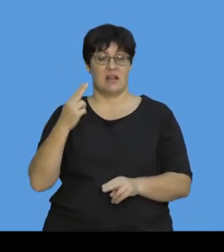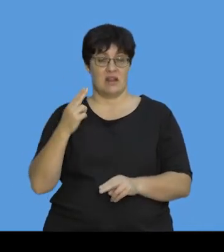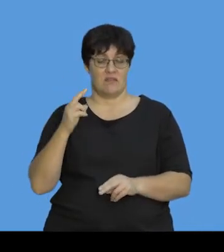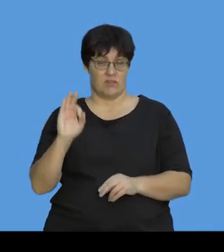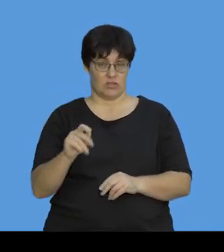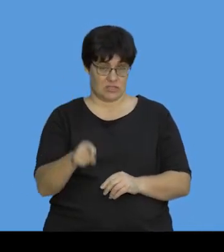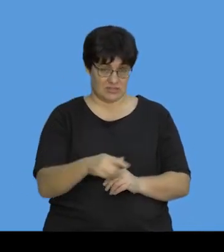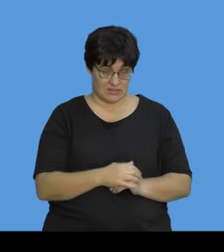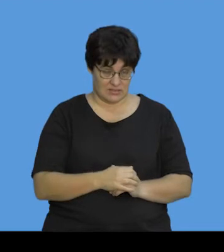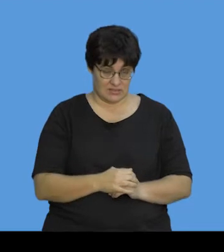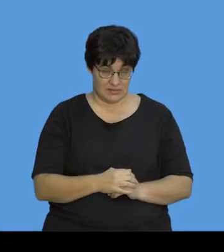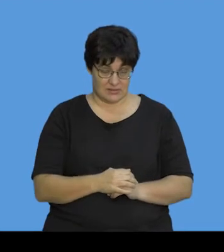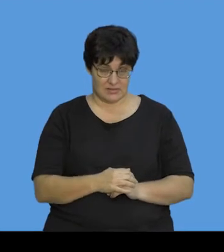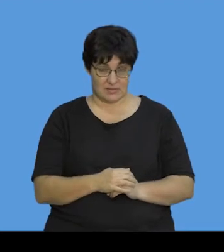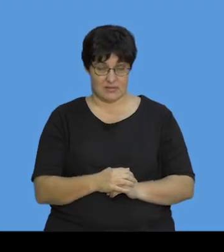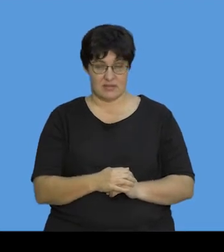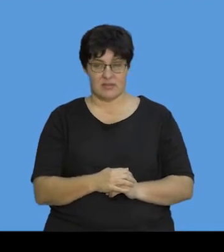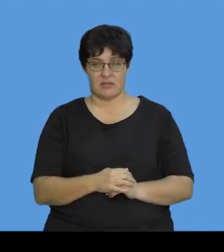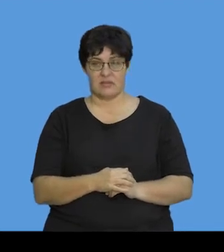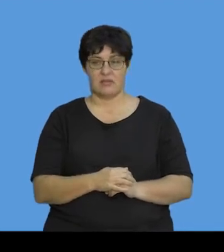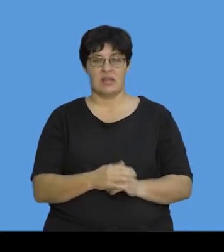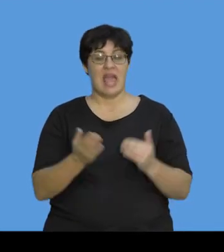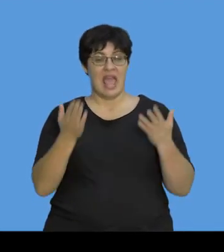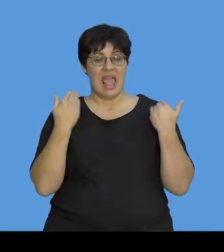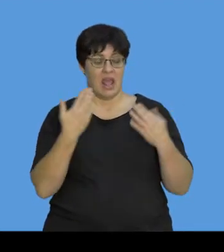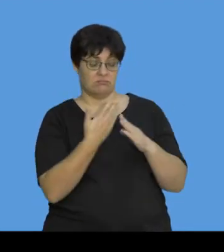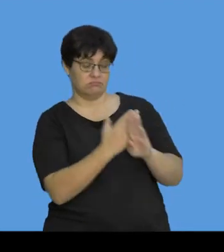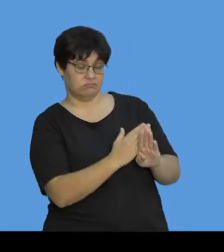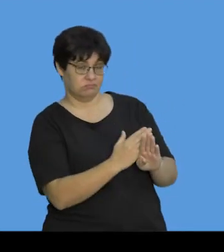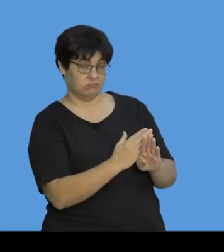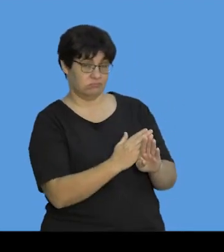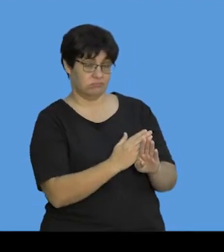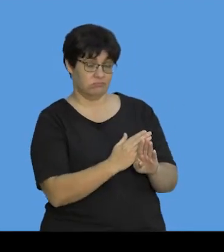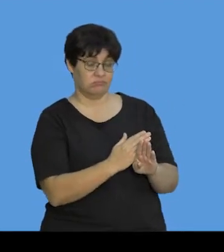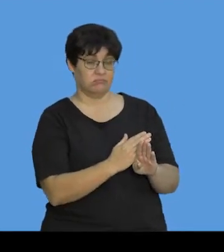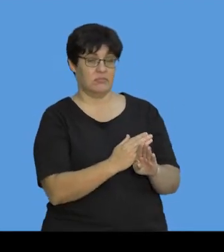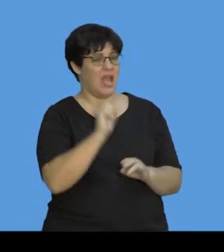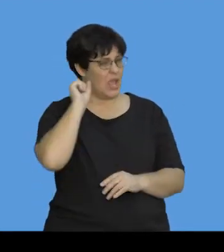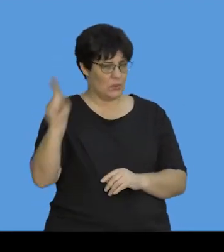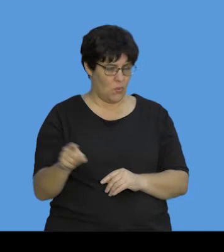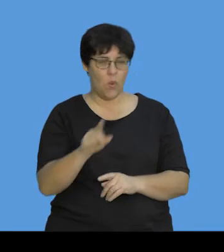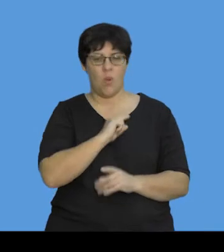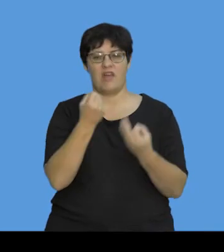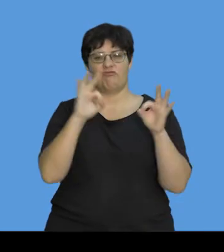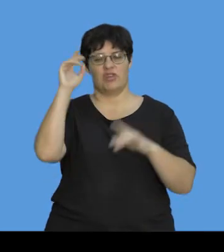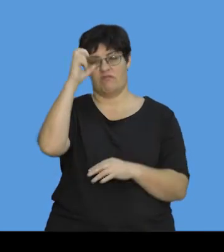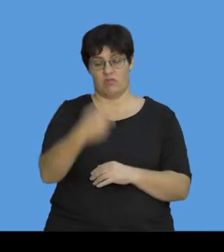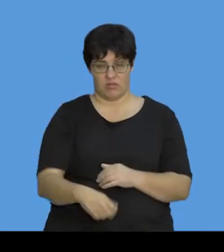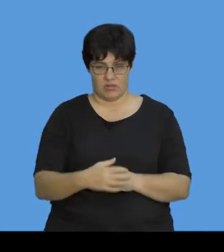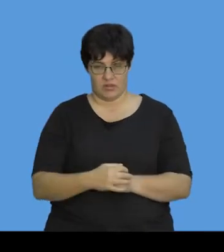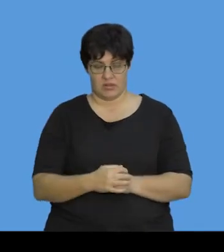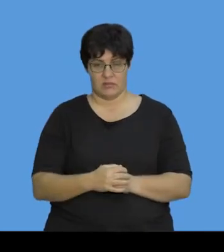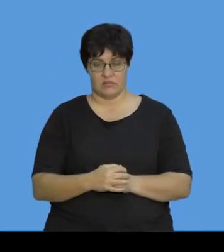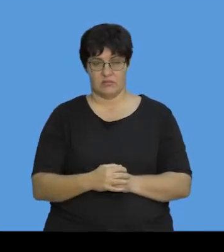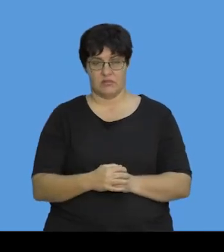velocity. Ignore the effects of air resistance. It's free fall. We're happy. They want the